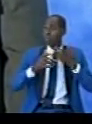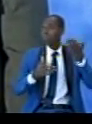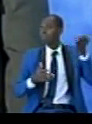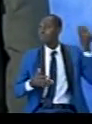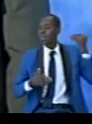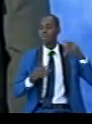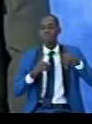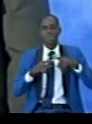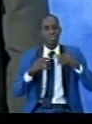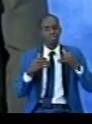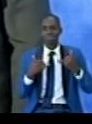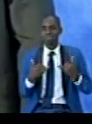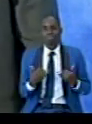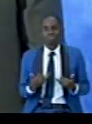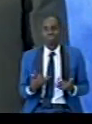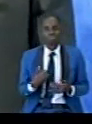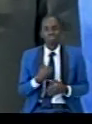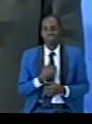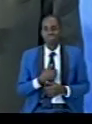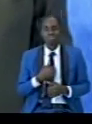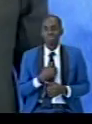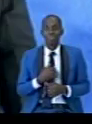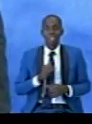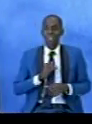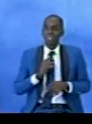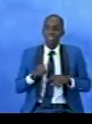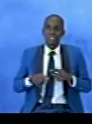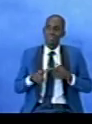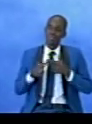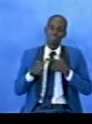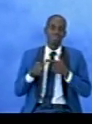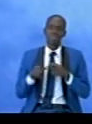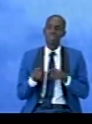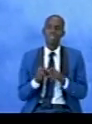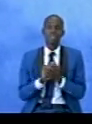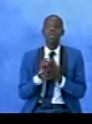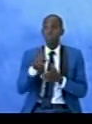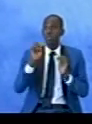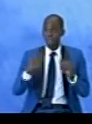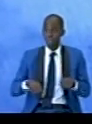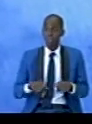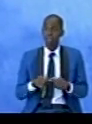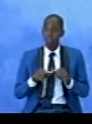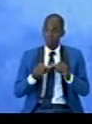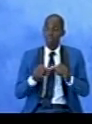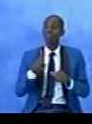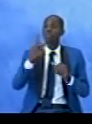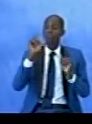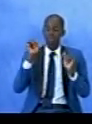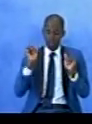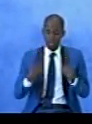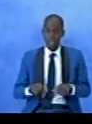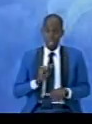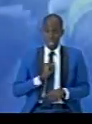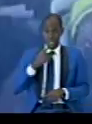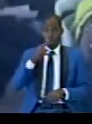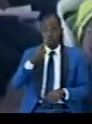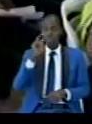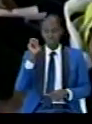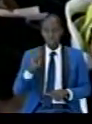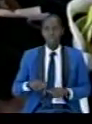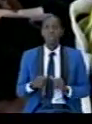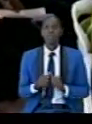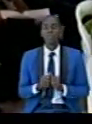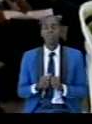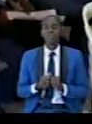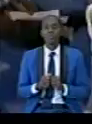but now I don't think I can do that again. Yes, you can. I said, yes, you can.